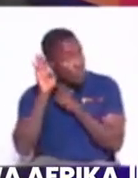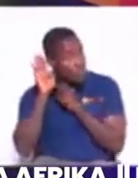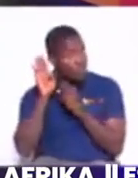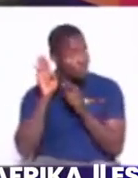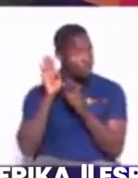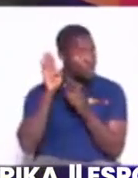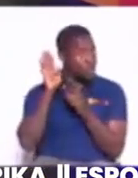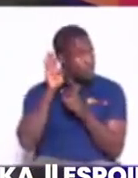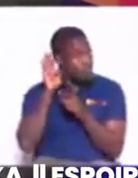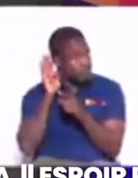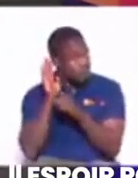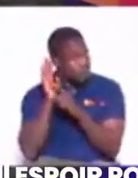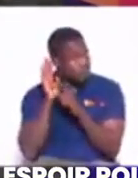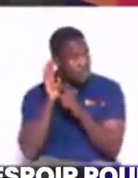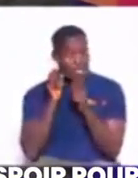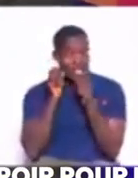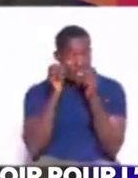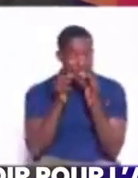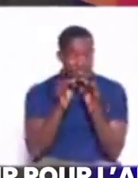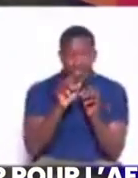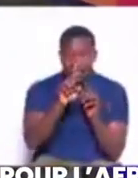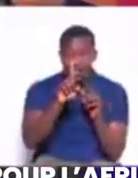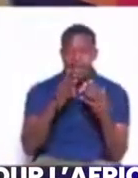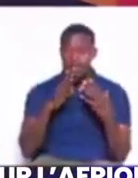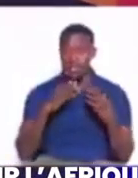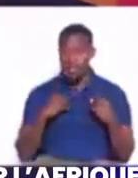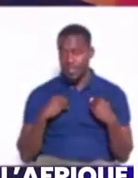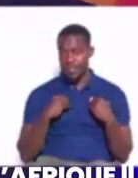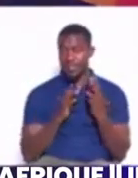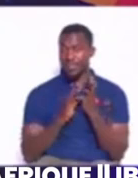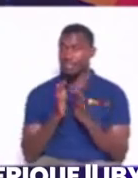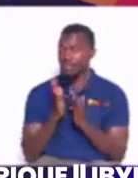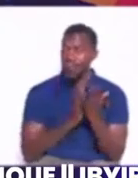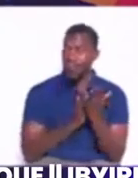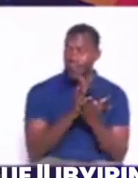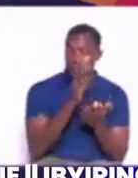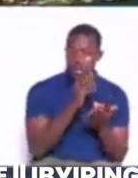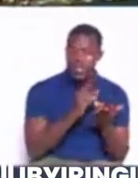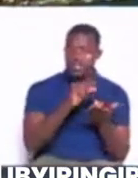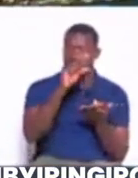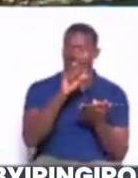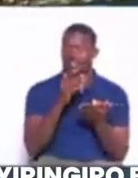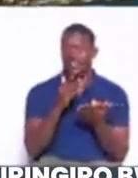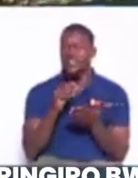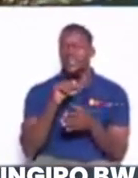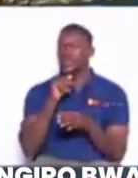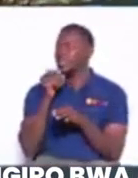for the person saved by grace is not some legalistic requirement.